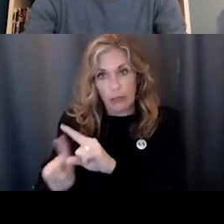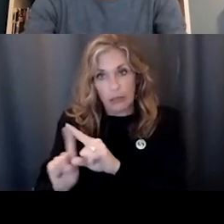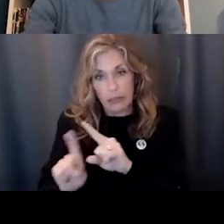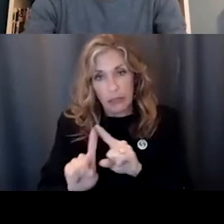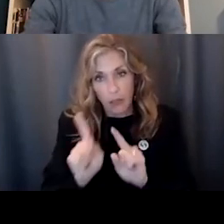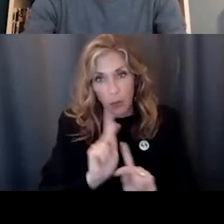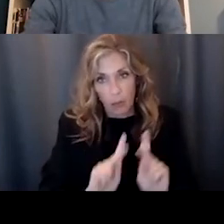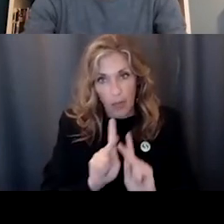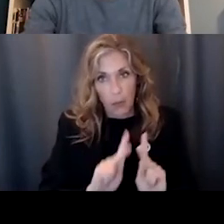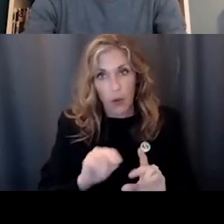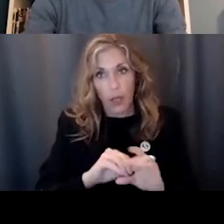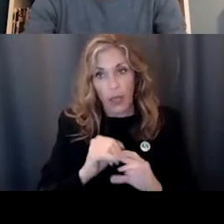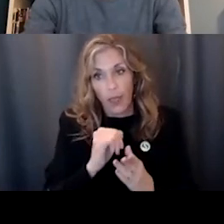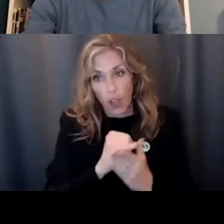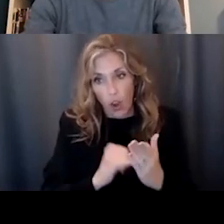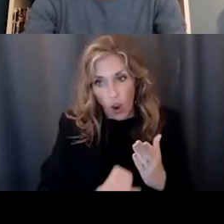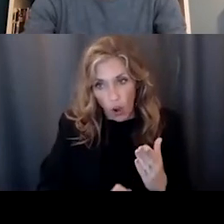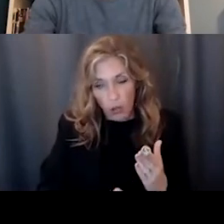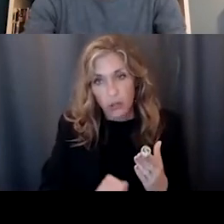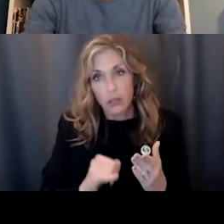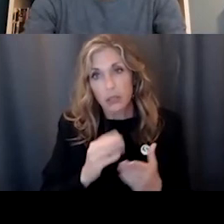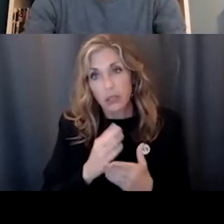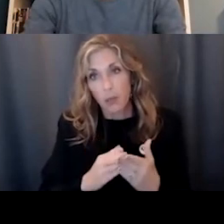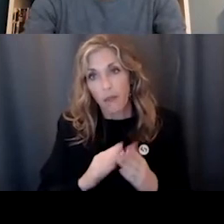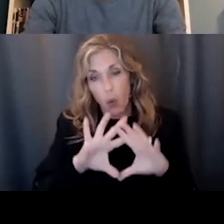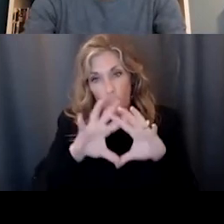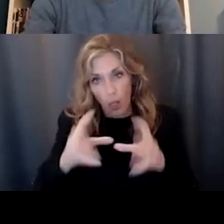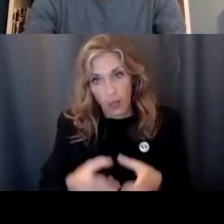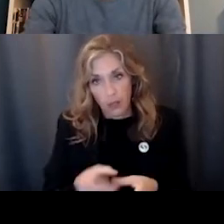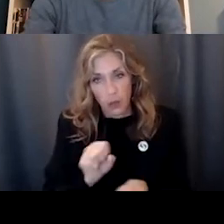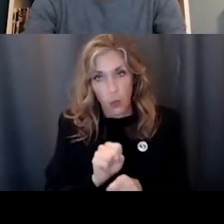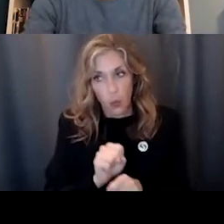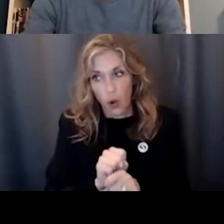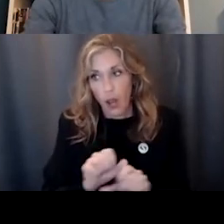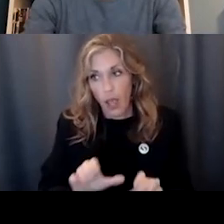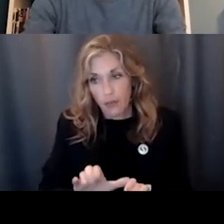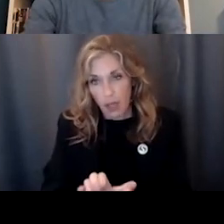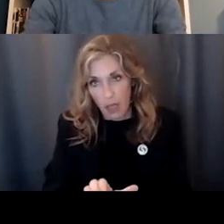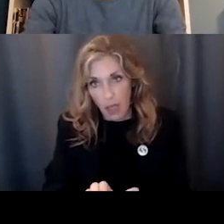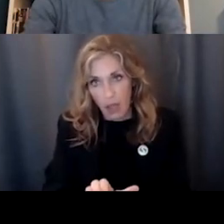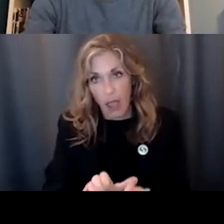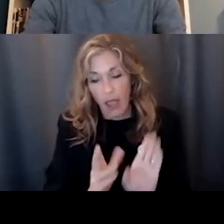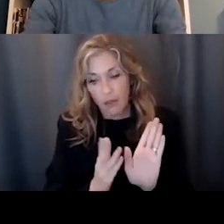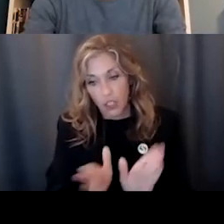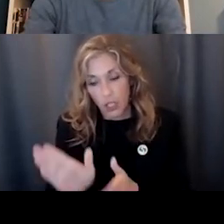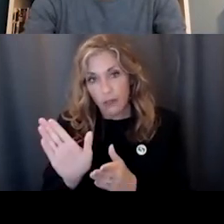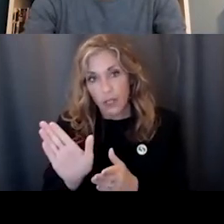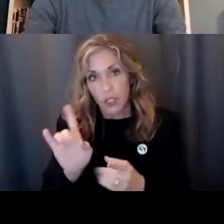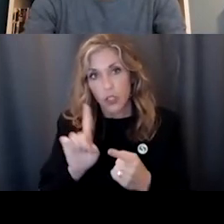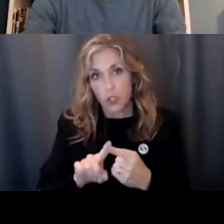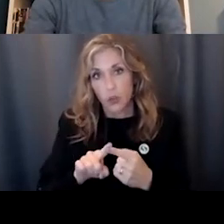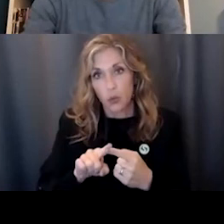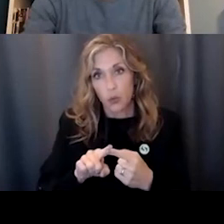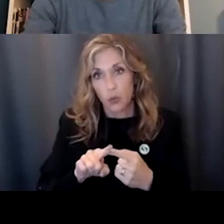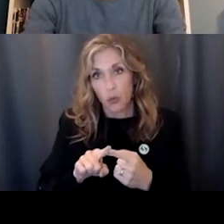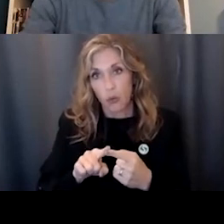work over time and some of the holistic work over the years that I've done, I've really shifted into the edges of the, you know, the